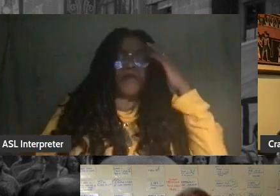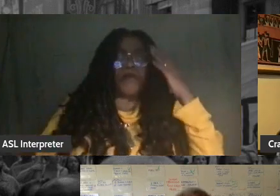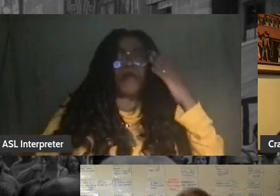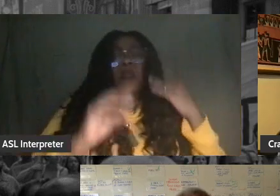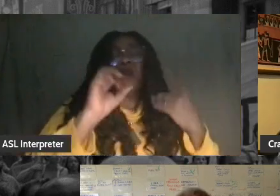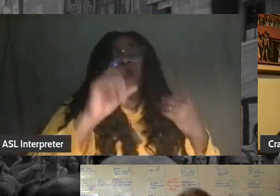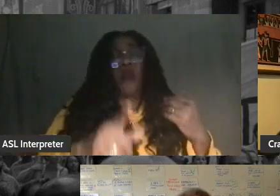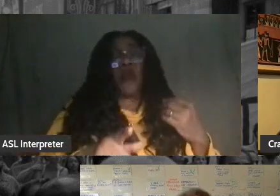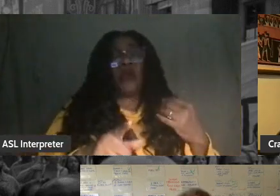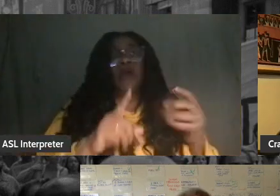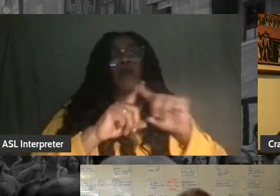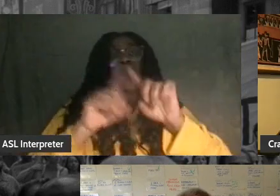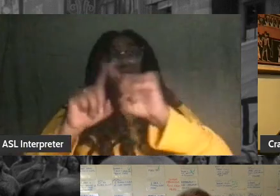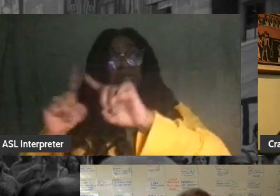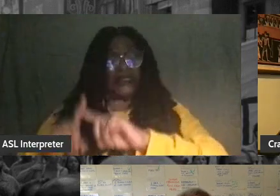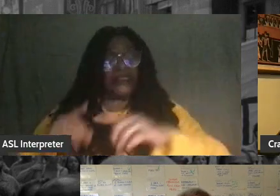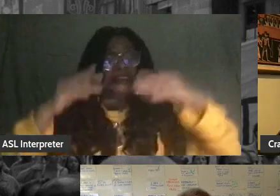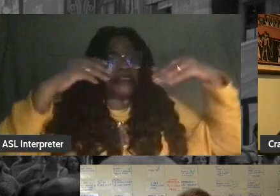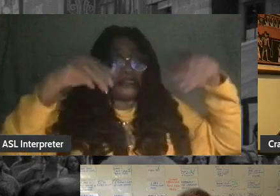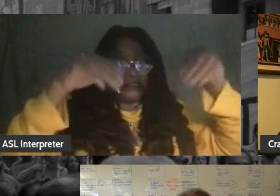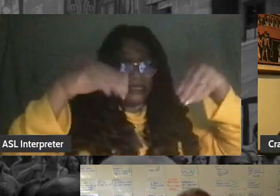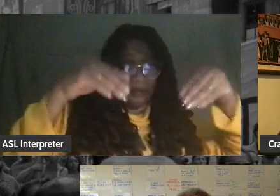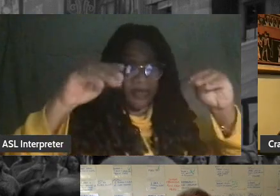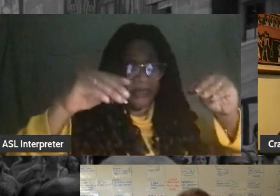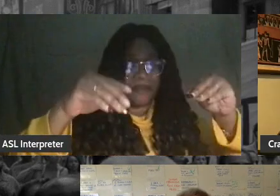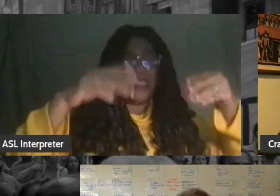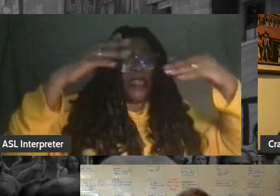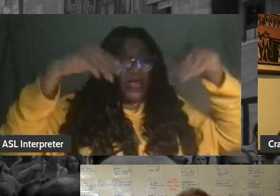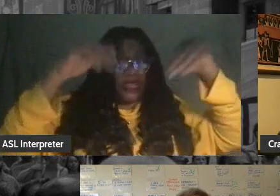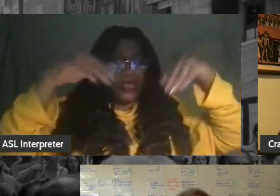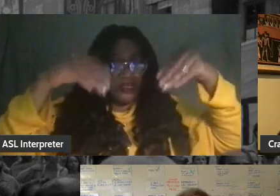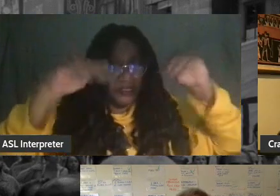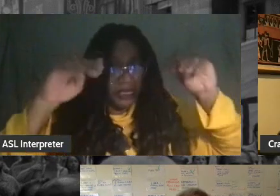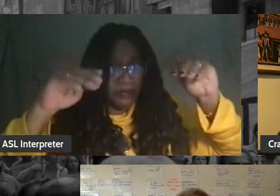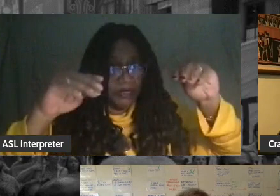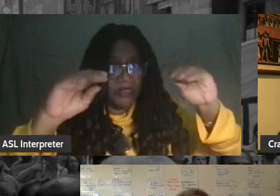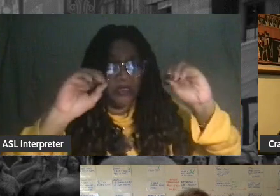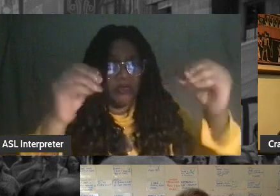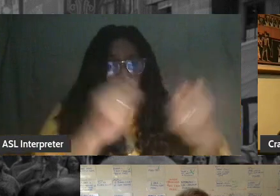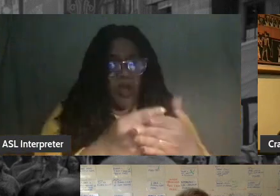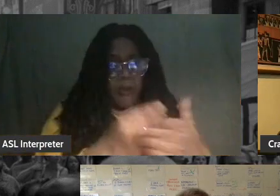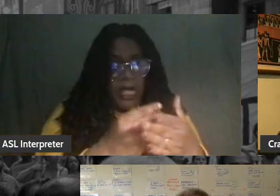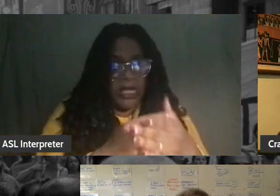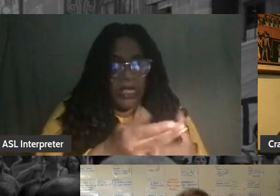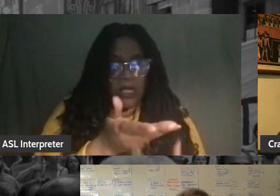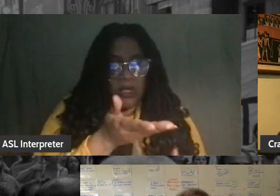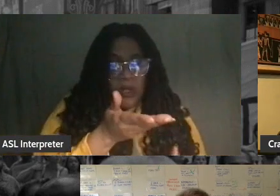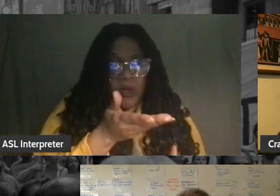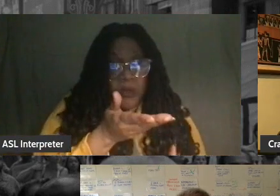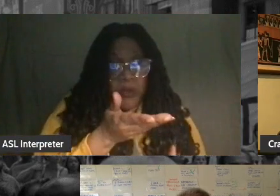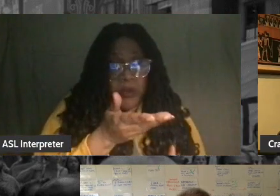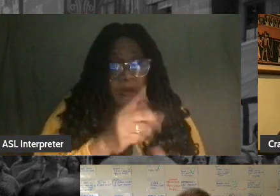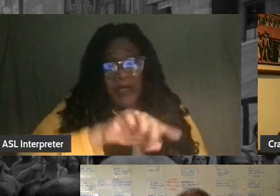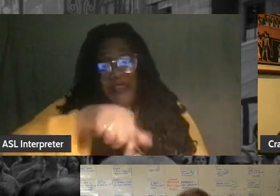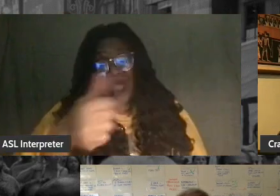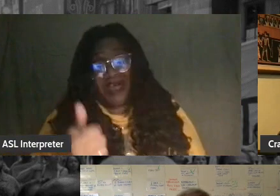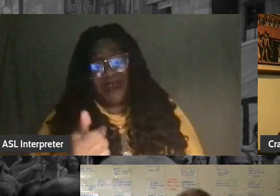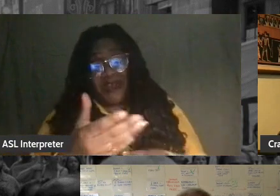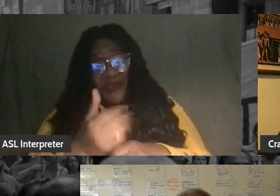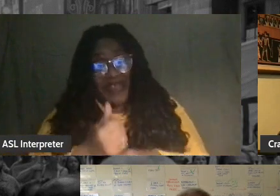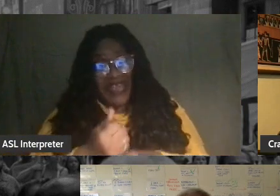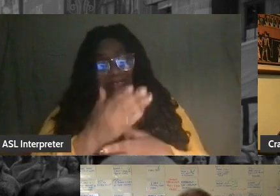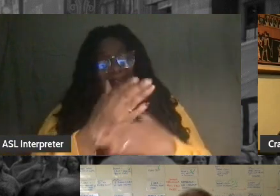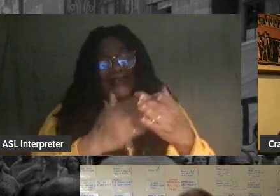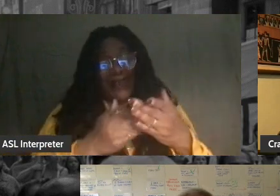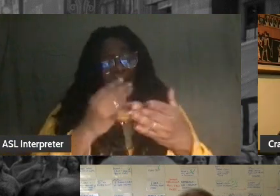distinction between a shopping agreement and an option agreement is the shopping agreement, you get no money, in the option agreement, at least you get a little bit of money up front.